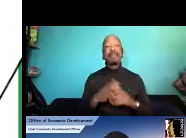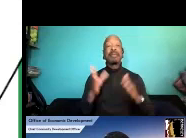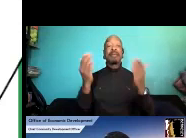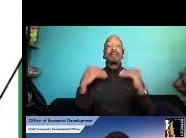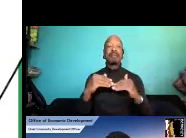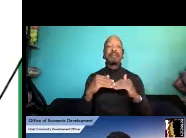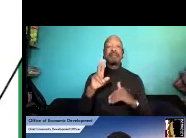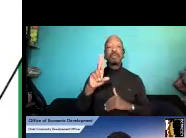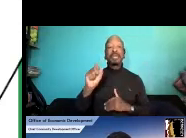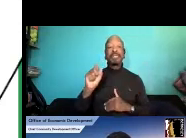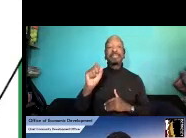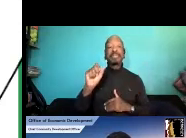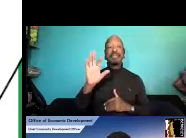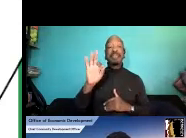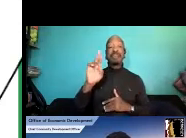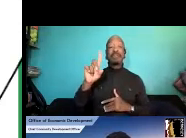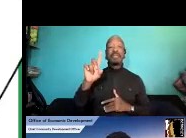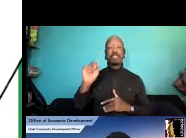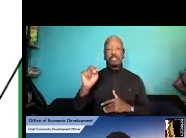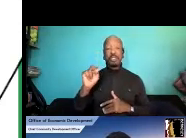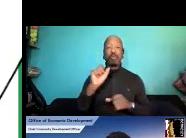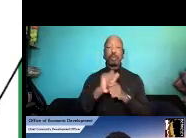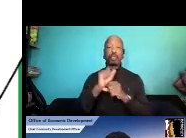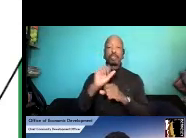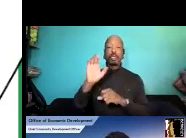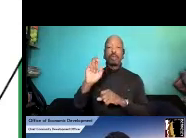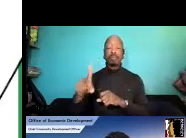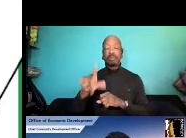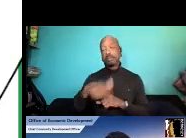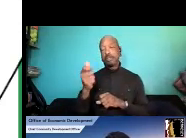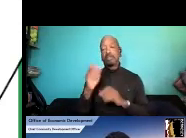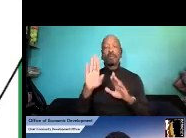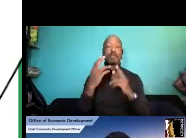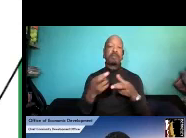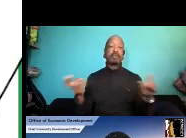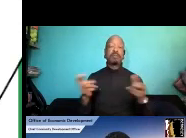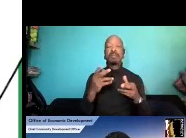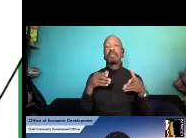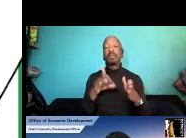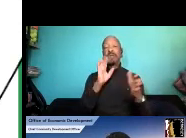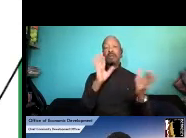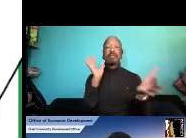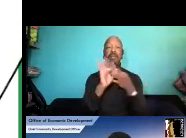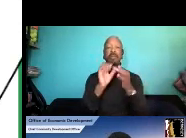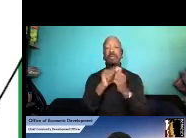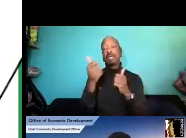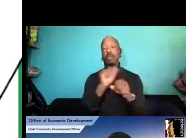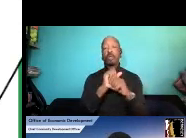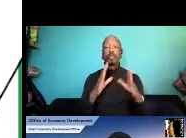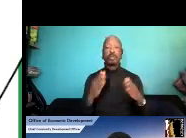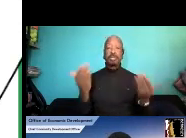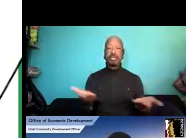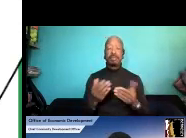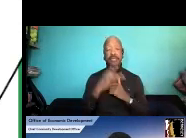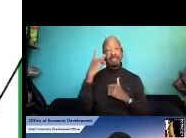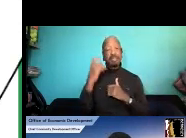The U.S. Federation of Worker Cooperatives is another great resource and a way to connect with other worker cooperatives across the country,